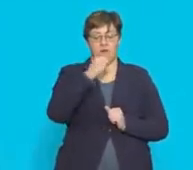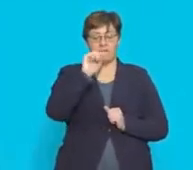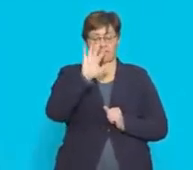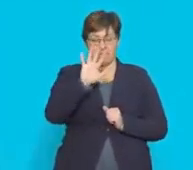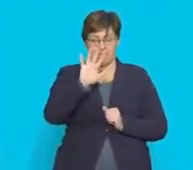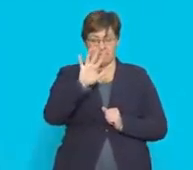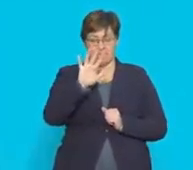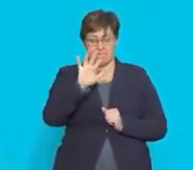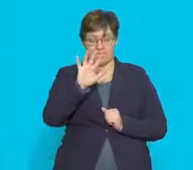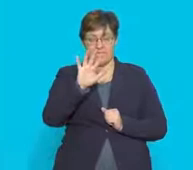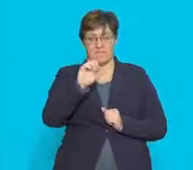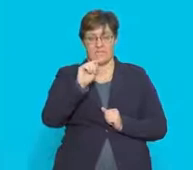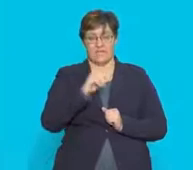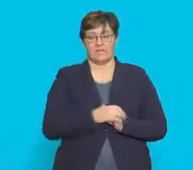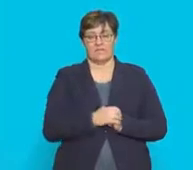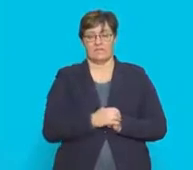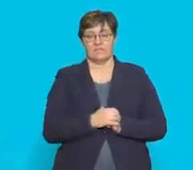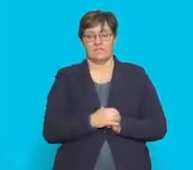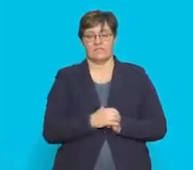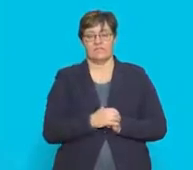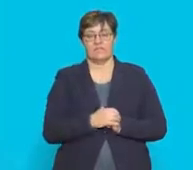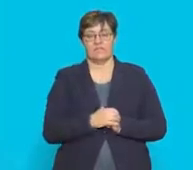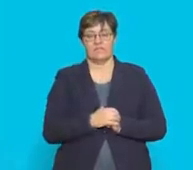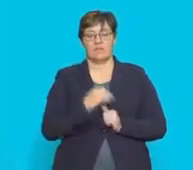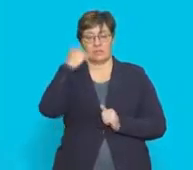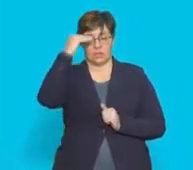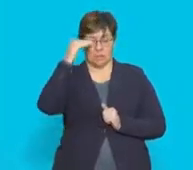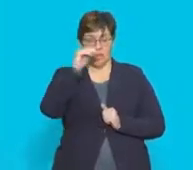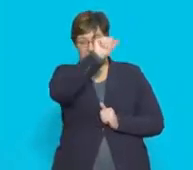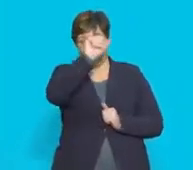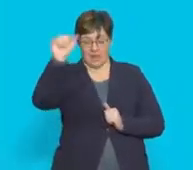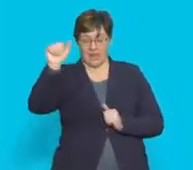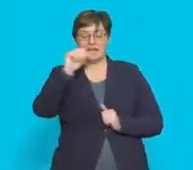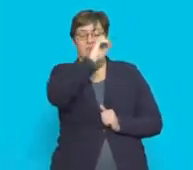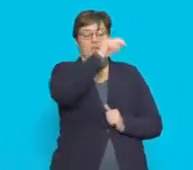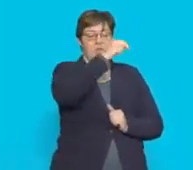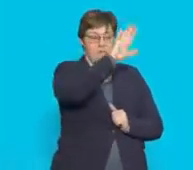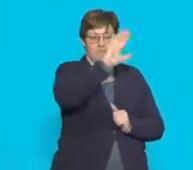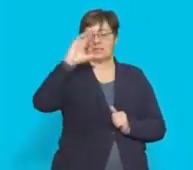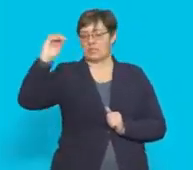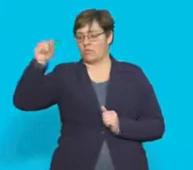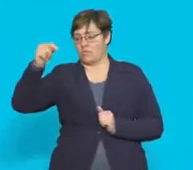0,5 as our integer 0,5, right? We divide it by negative